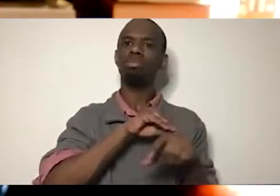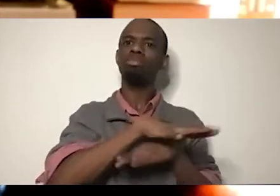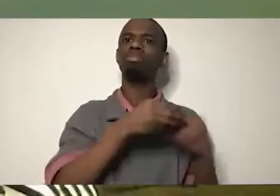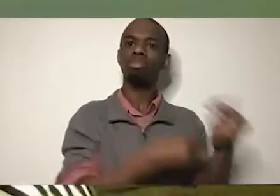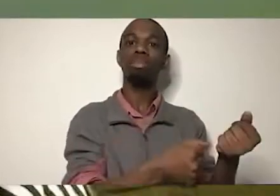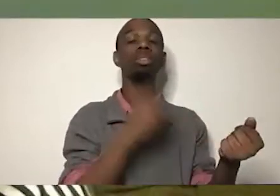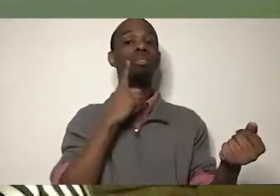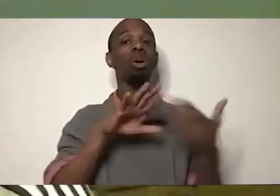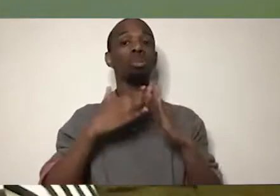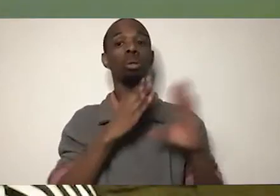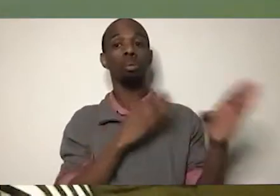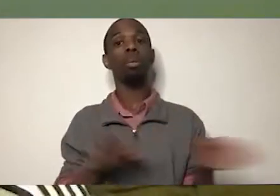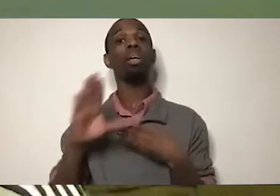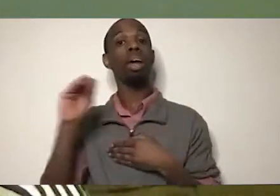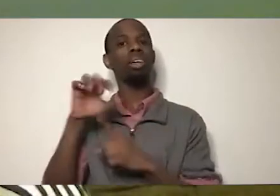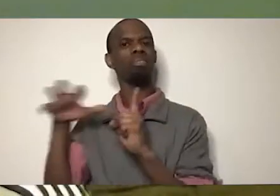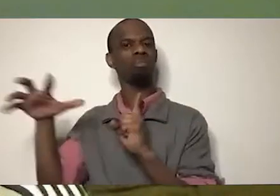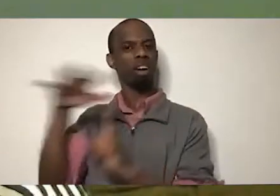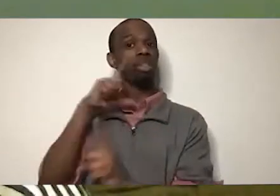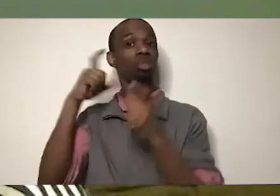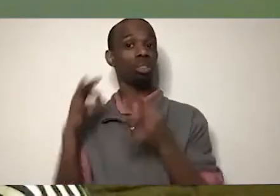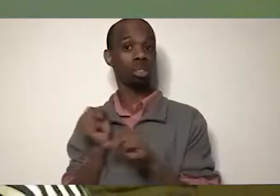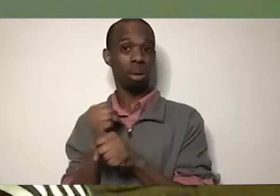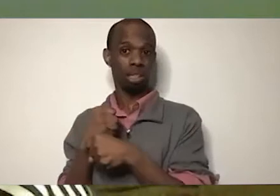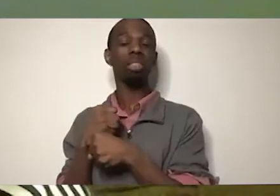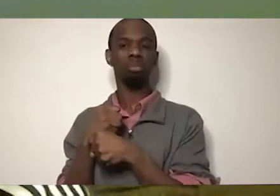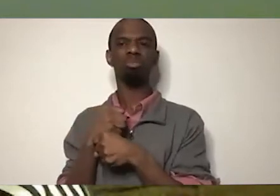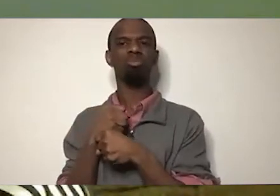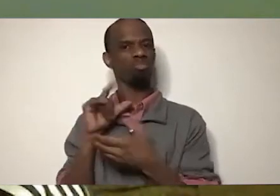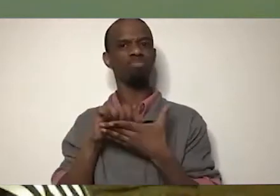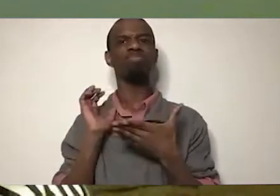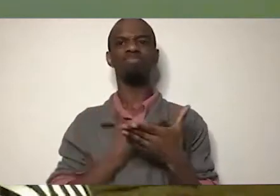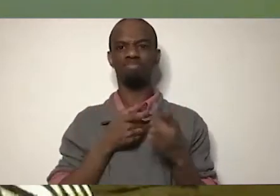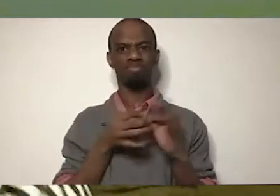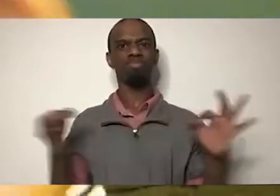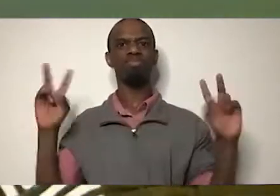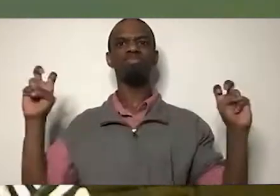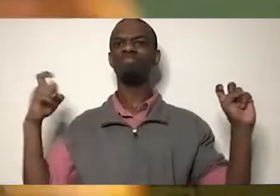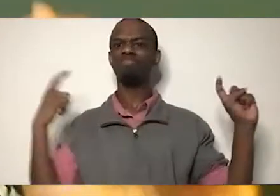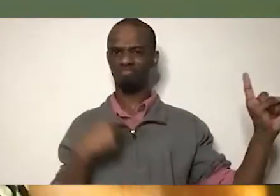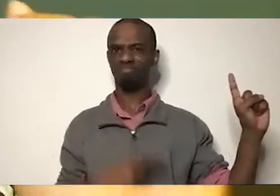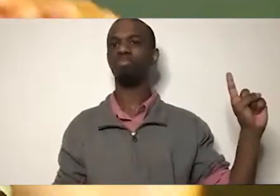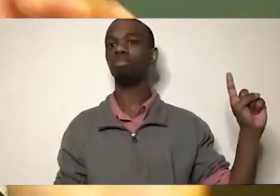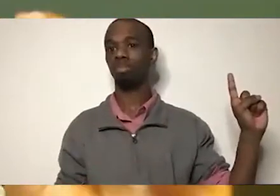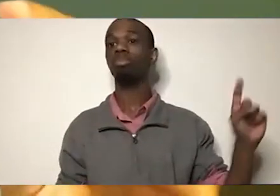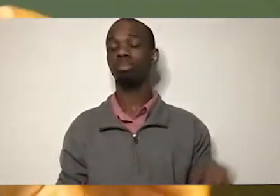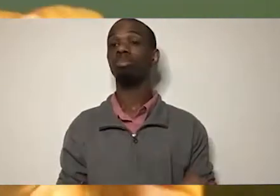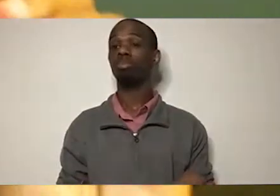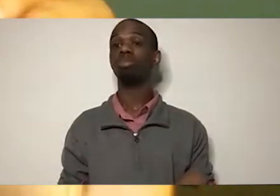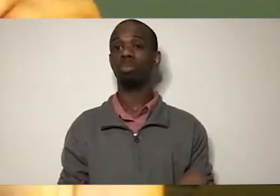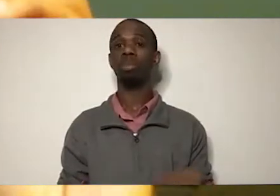I think that's one, just so inspiring. And as I entered this space